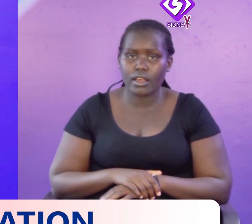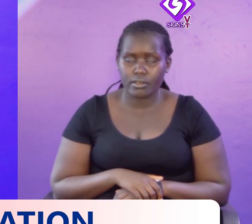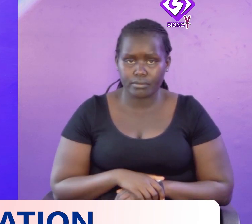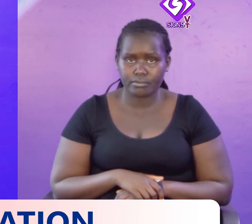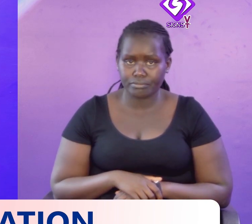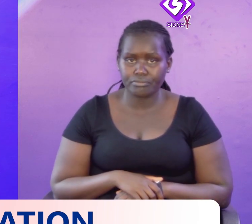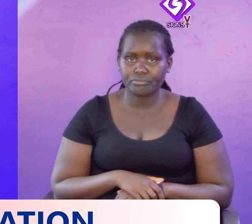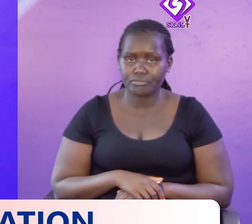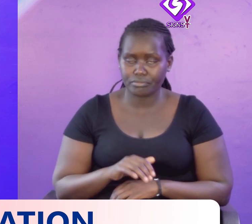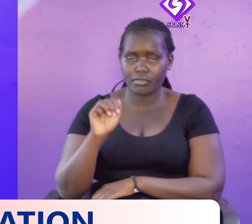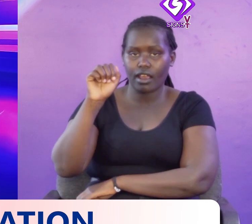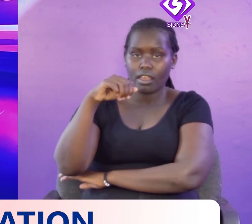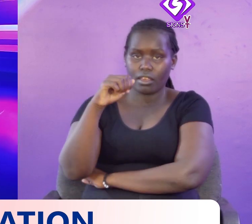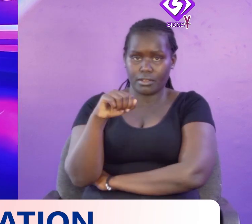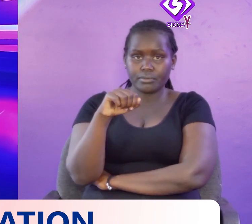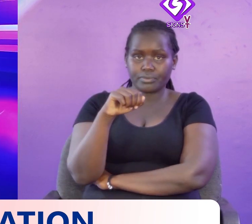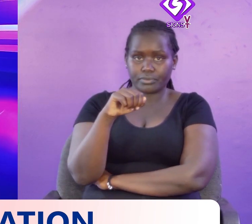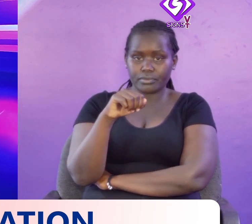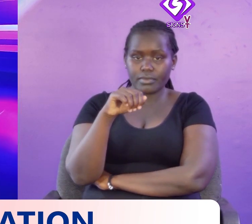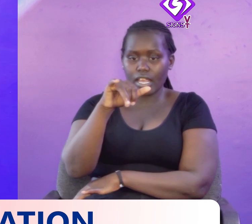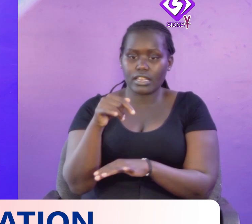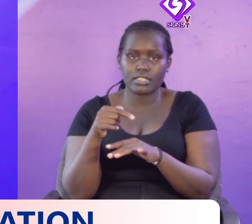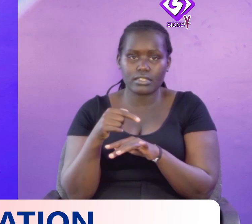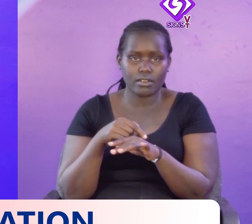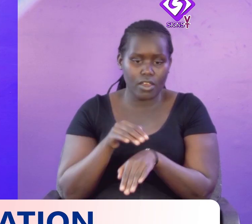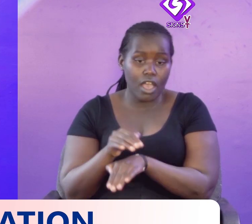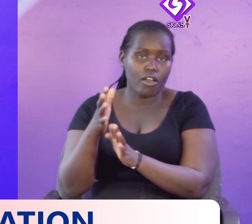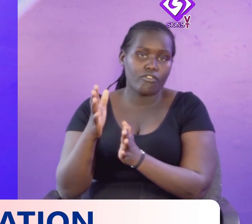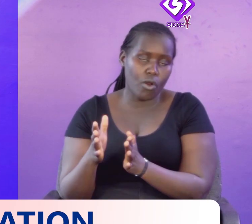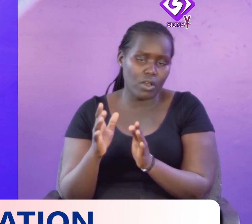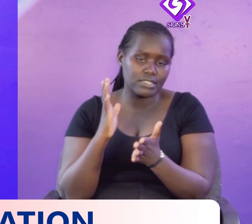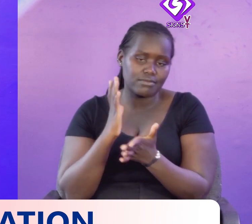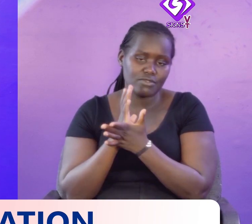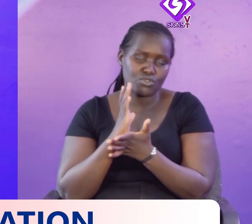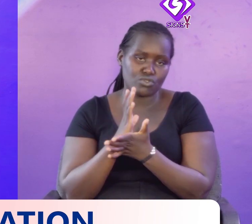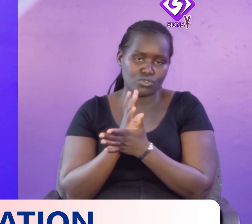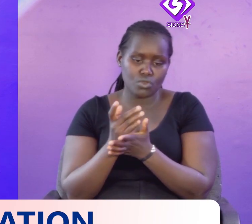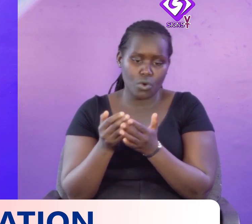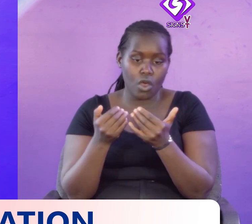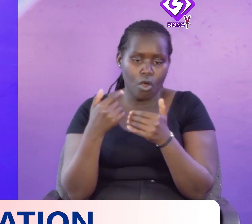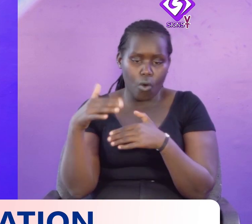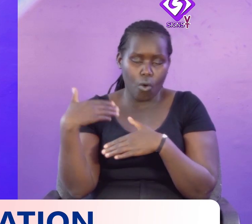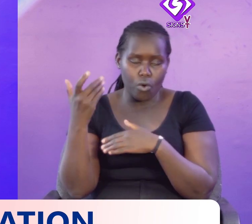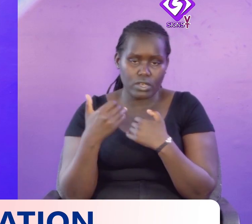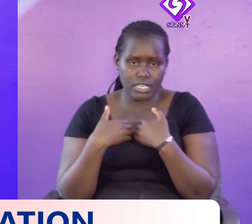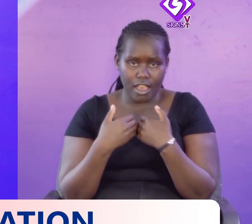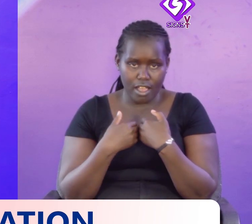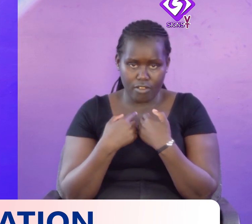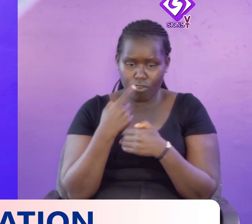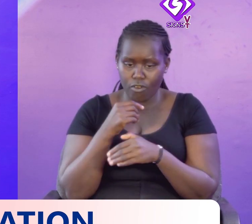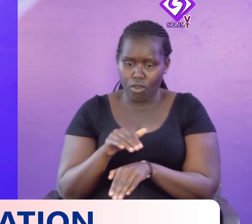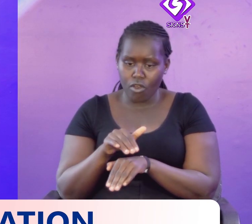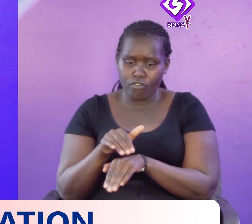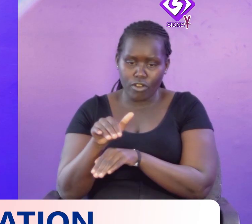program. Yes. Hawa wanaitwa wafuasi sugu. Alafu kuna wale wananifuatanga tu kwa mastage ya